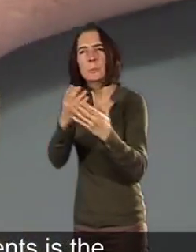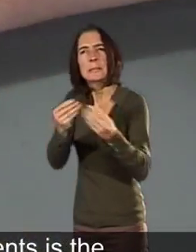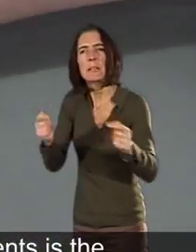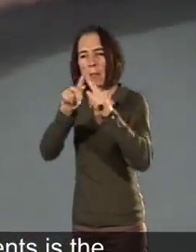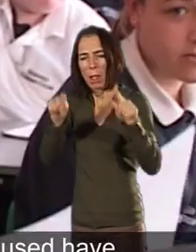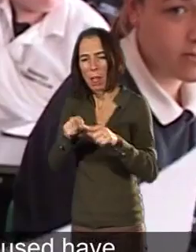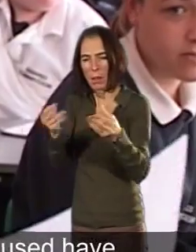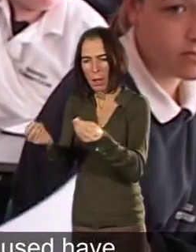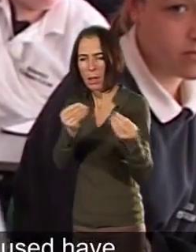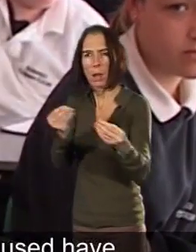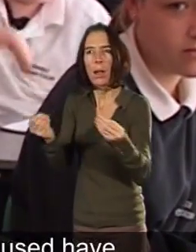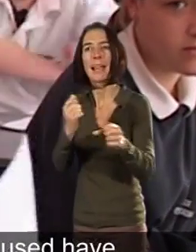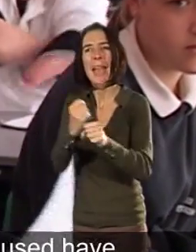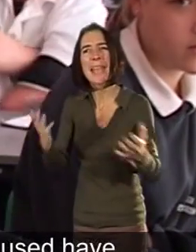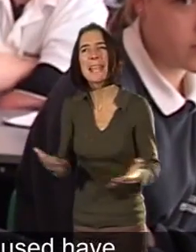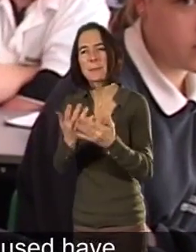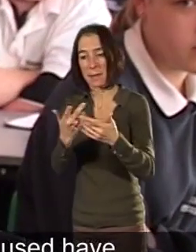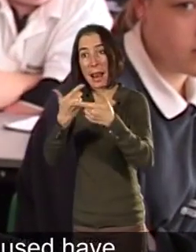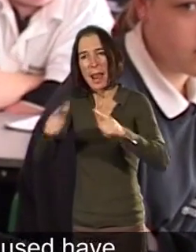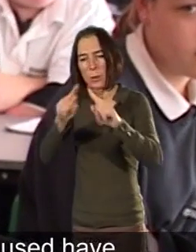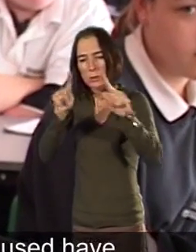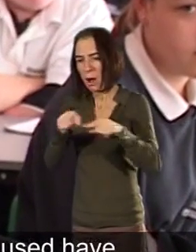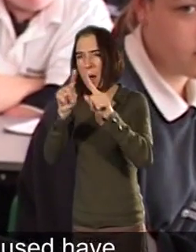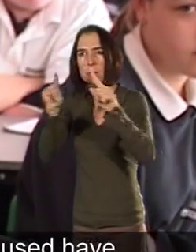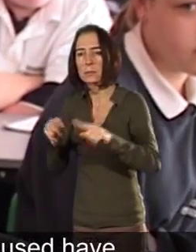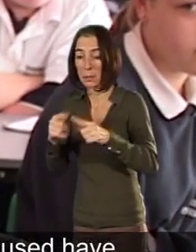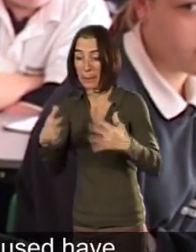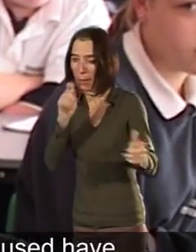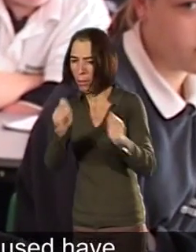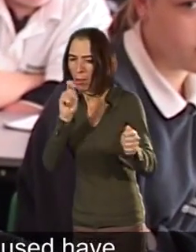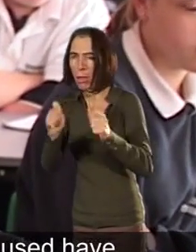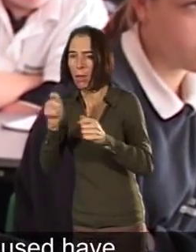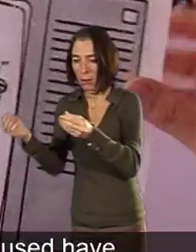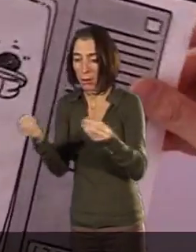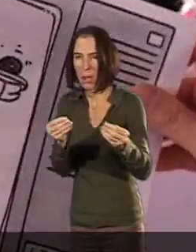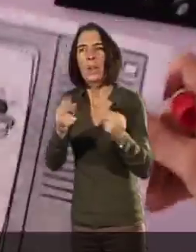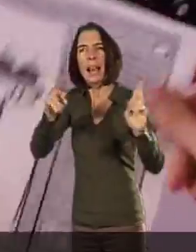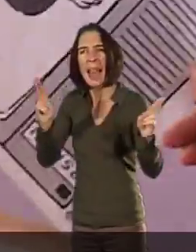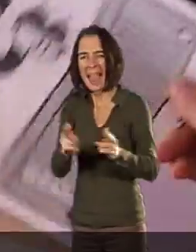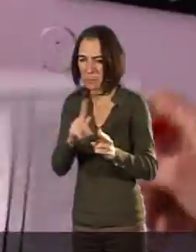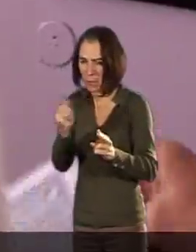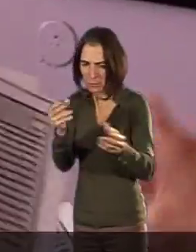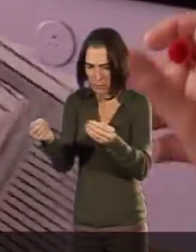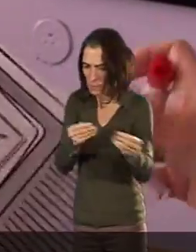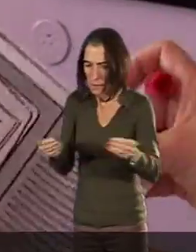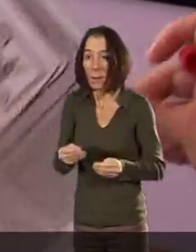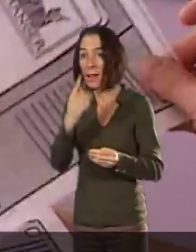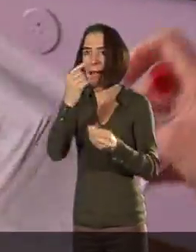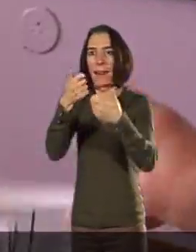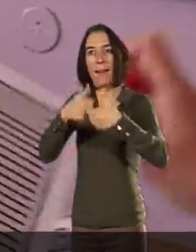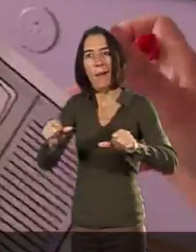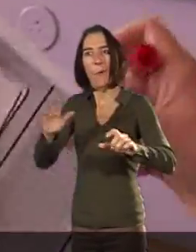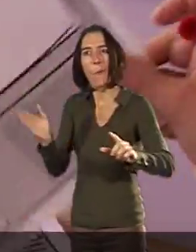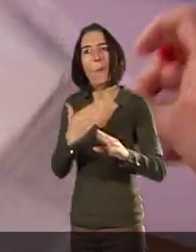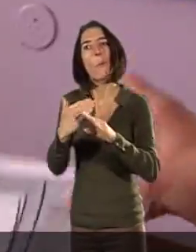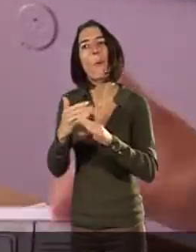games. Some of the language card games used have been adjusted so that Matthew has fewer cards and therefore has enough time to complete